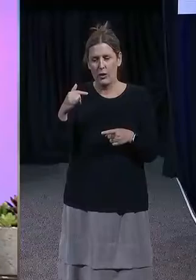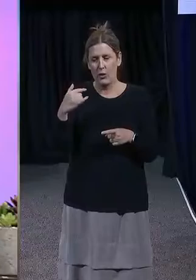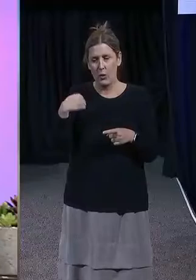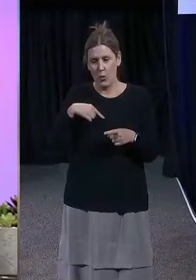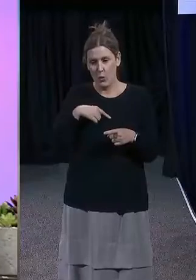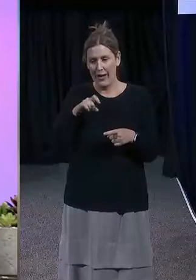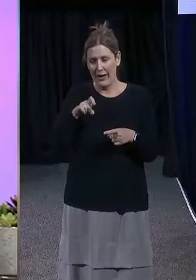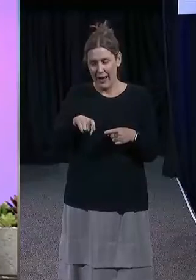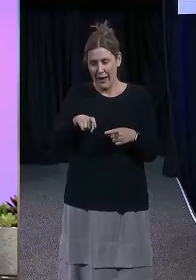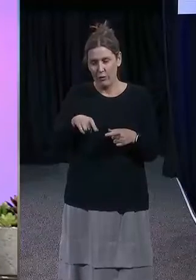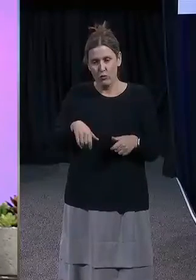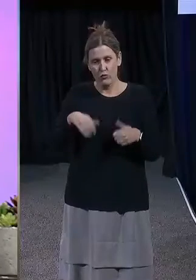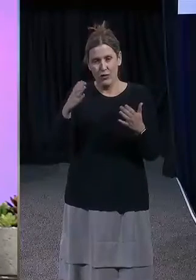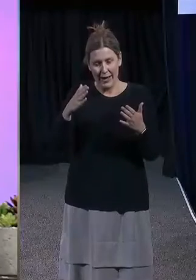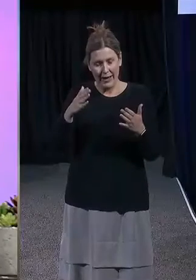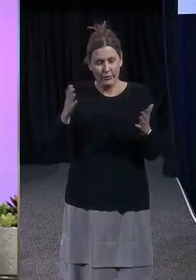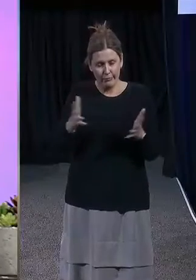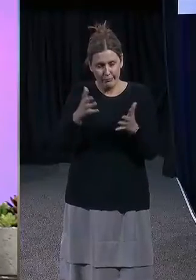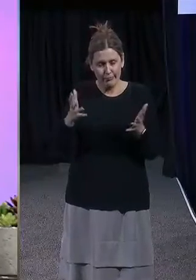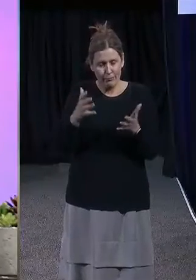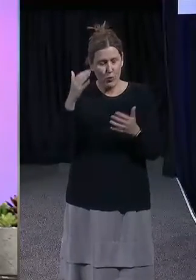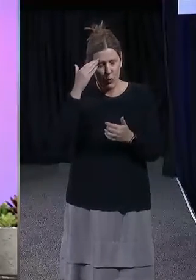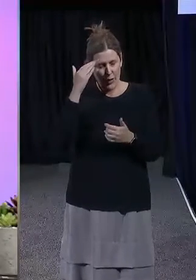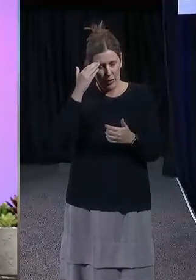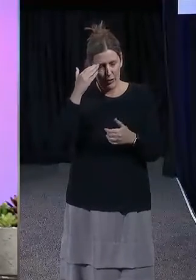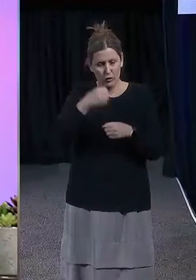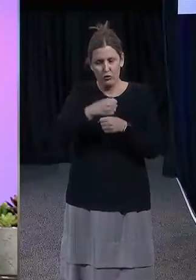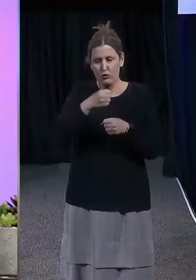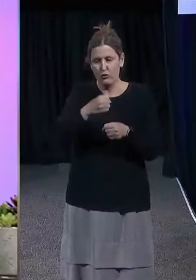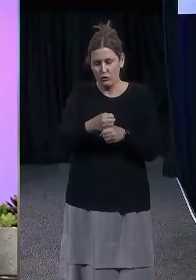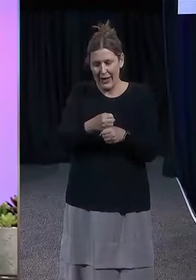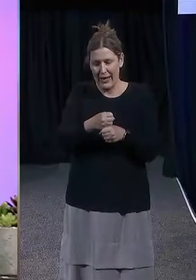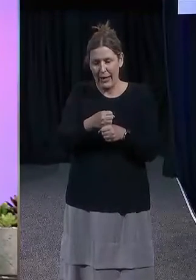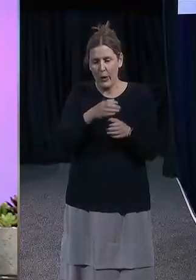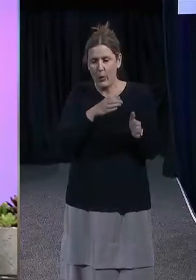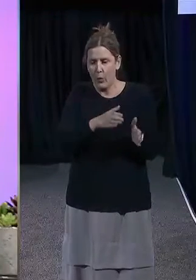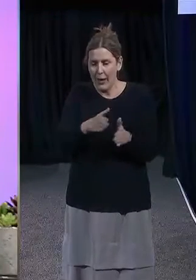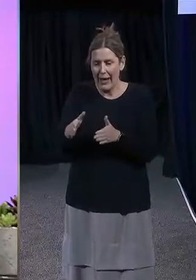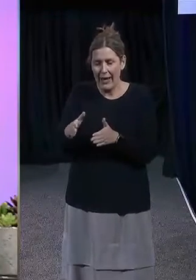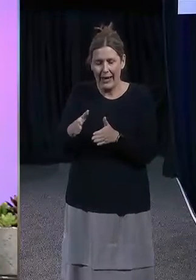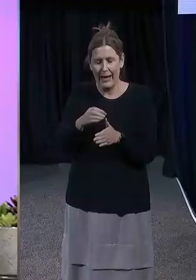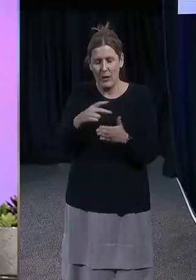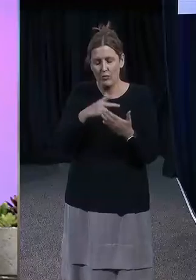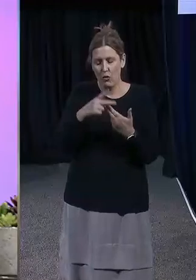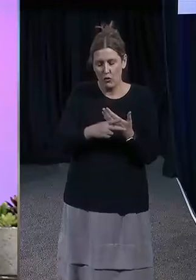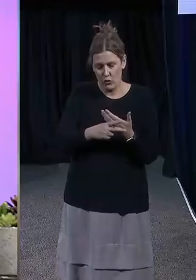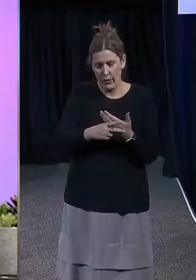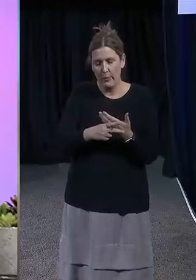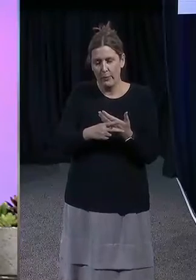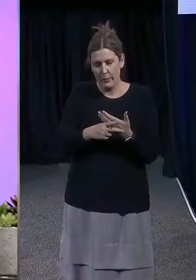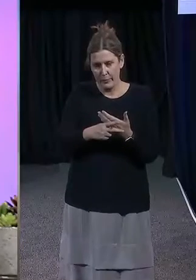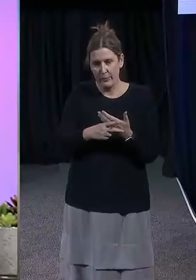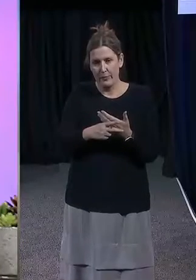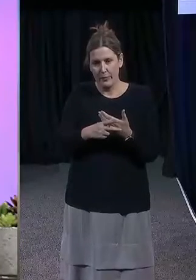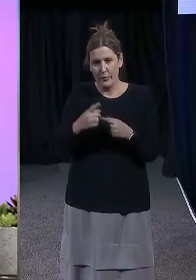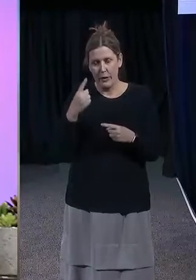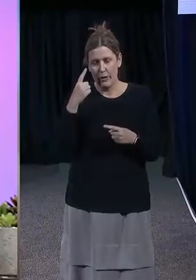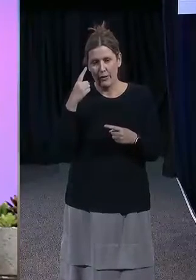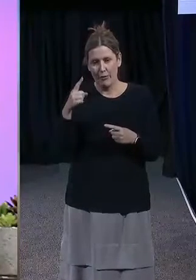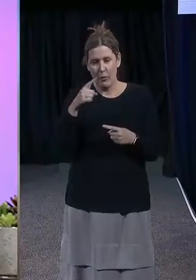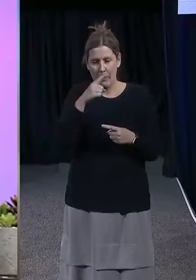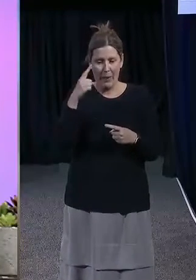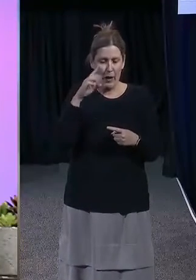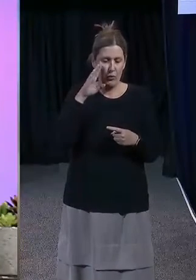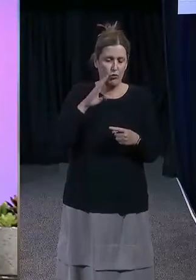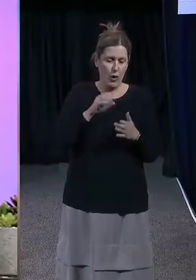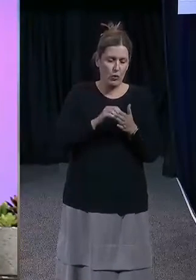to raise awareness and create pathways and programs for Black and